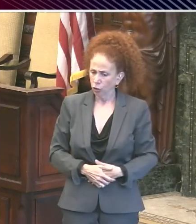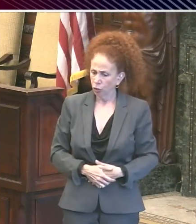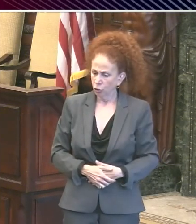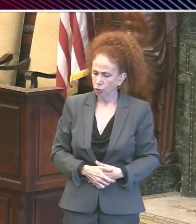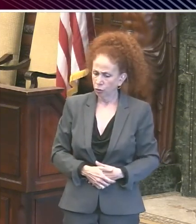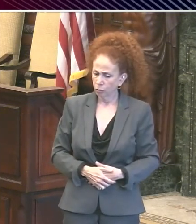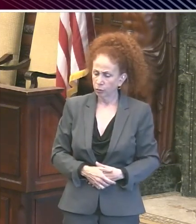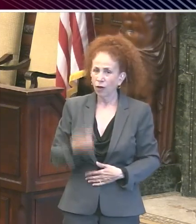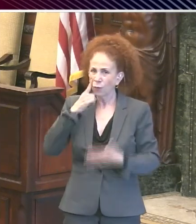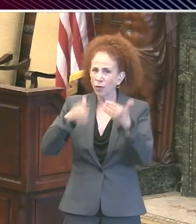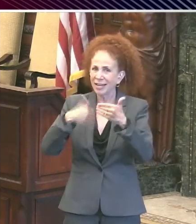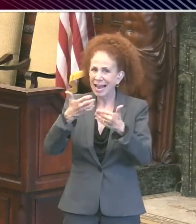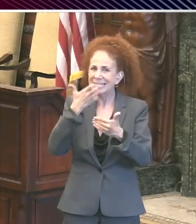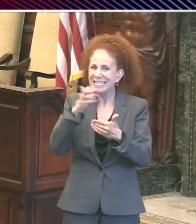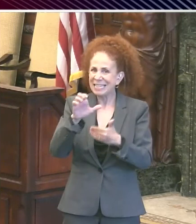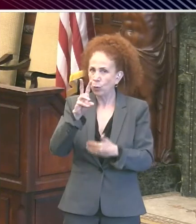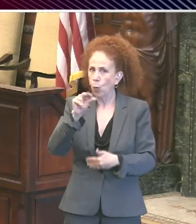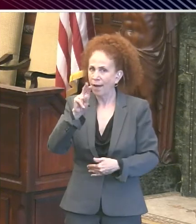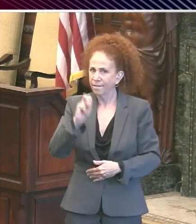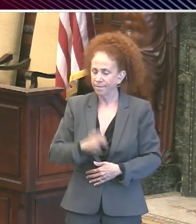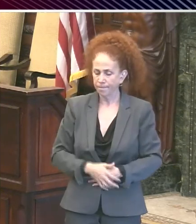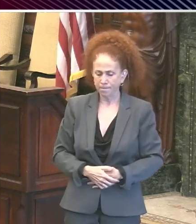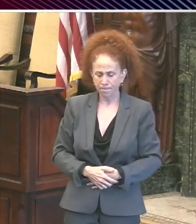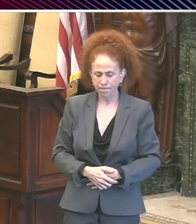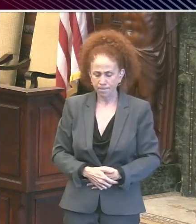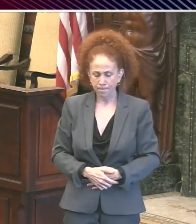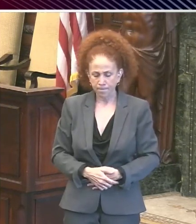for the next heat wave?